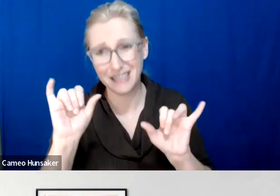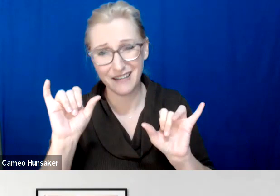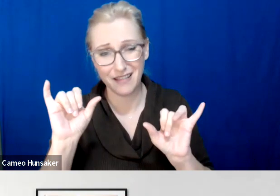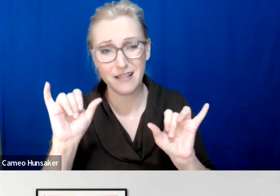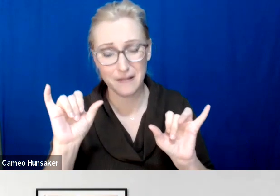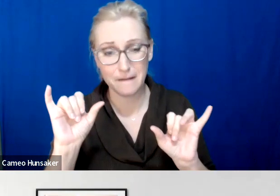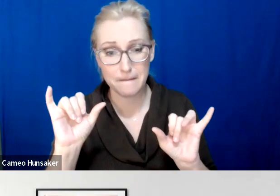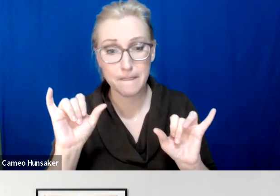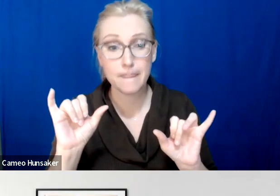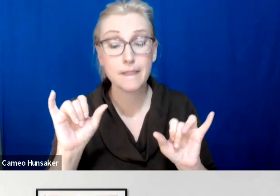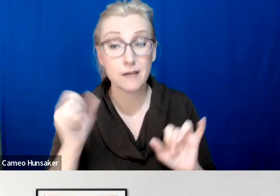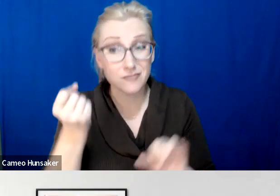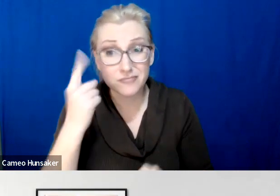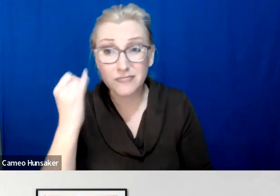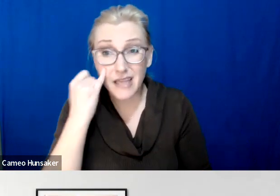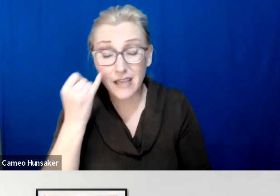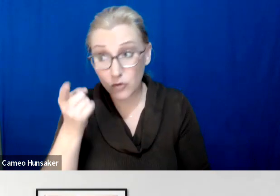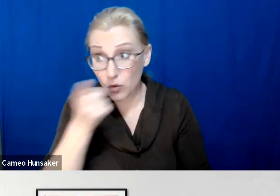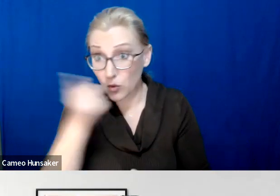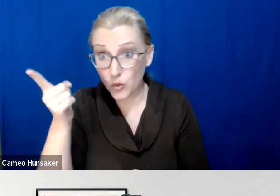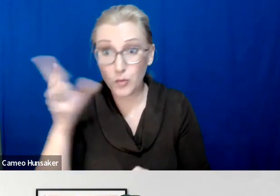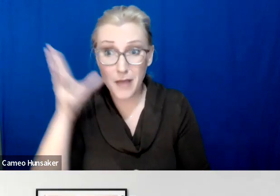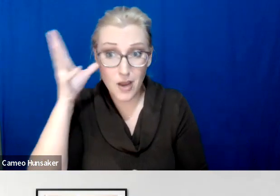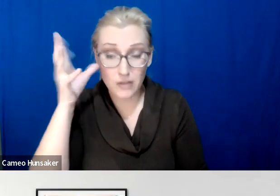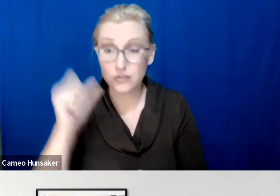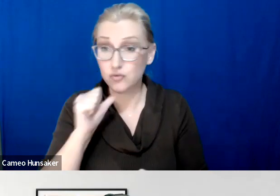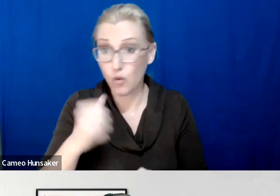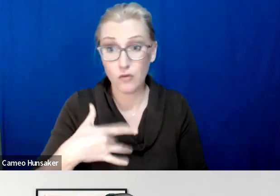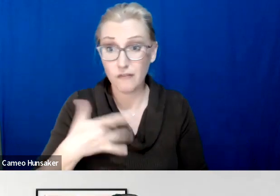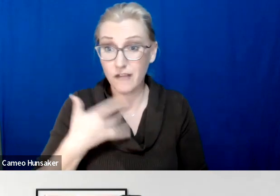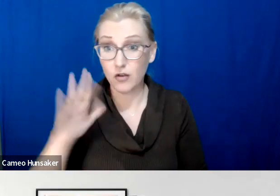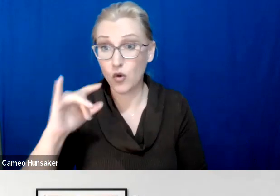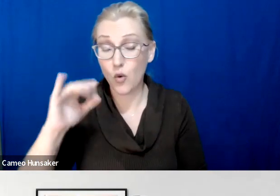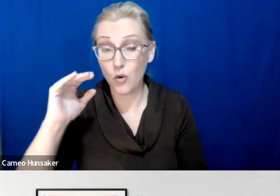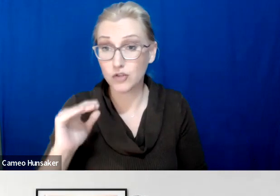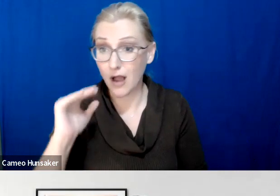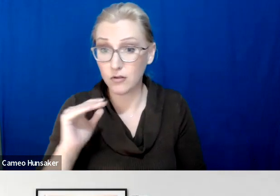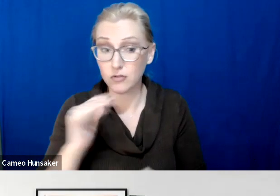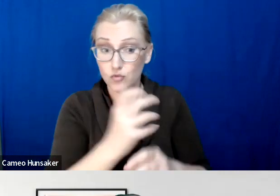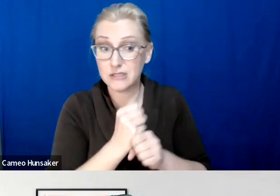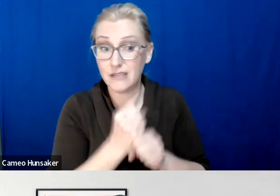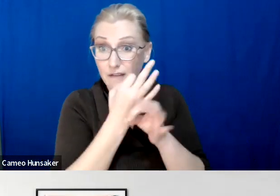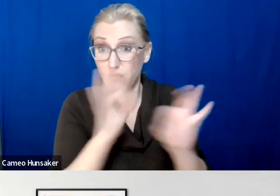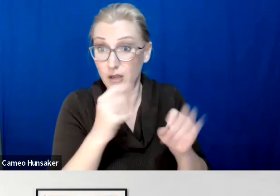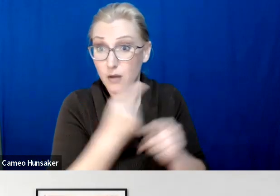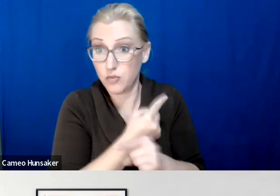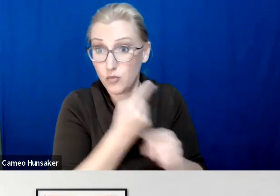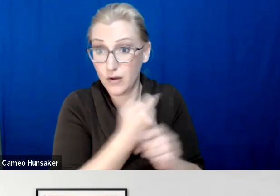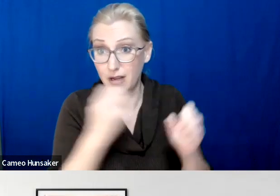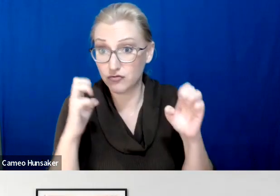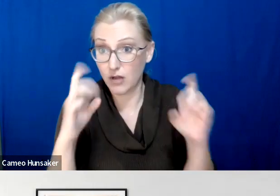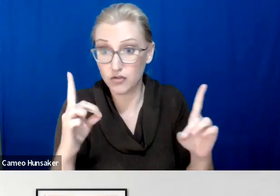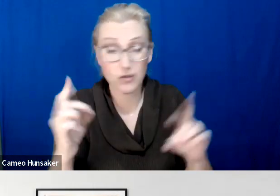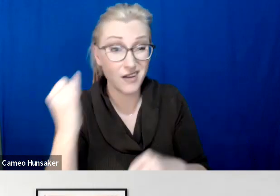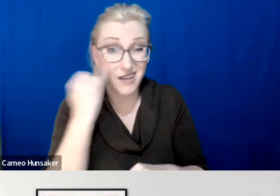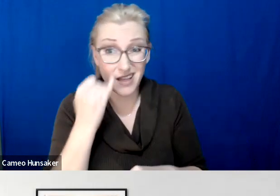Essentially, if you as a parent don't think your child is getting a free and appropriate public education, you don't think that they are being given services that allow